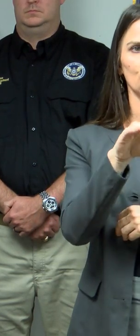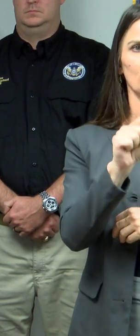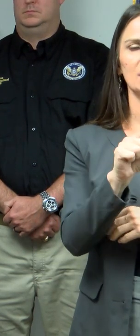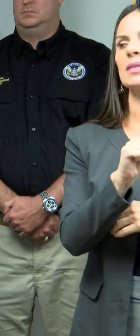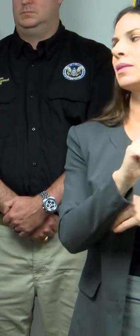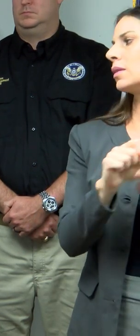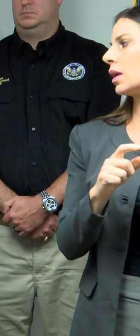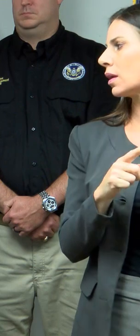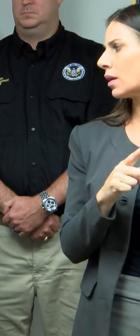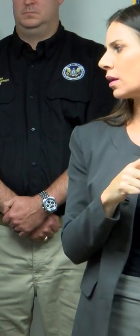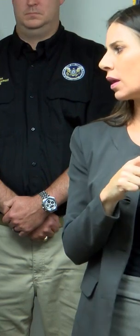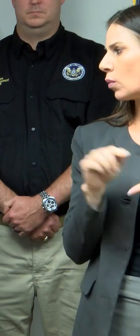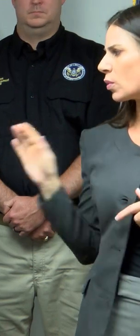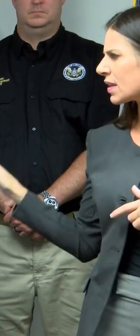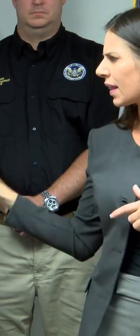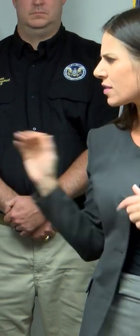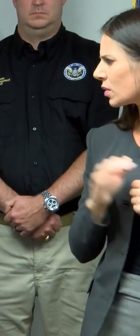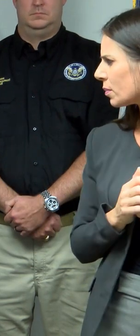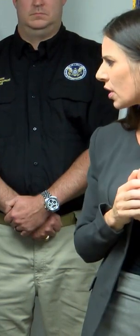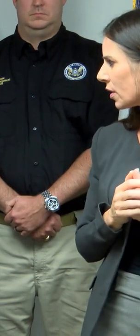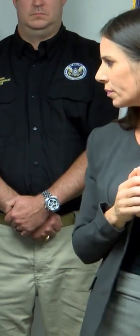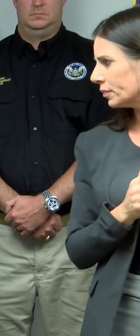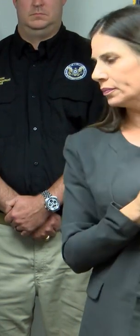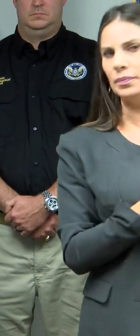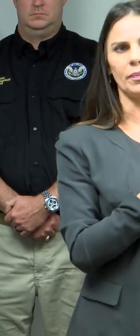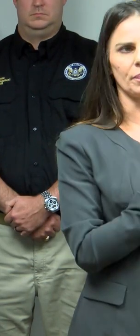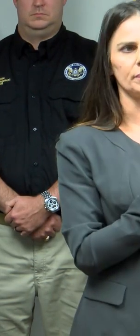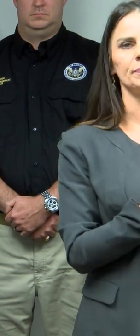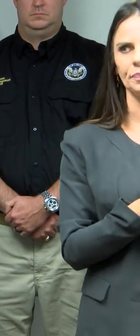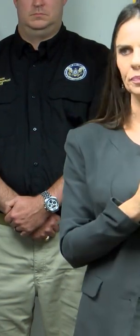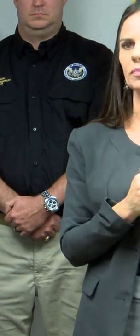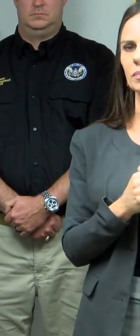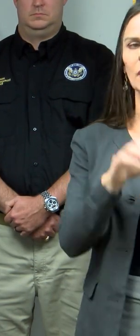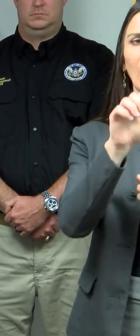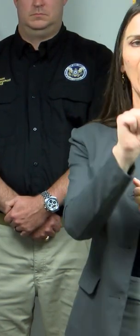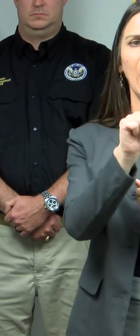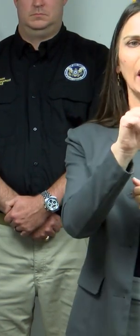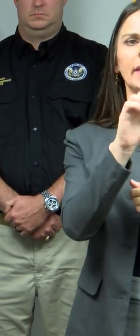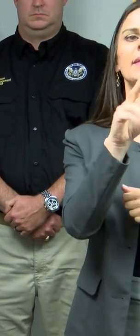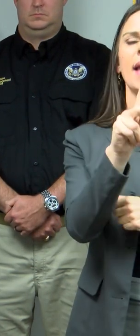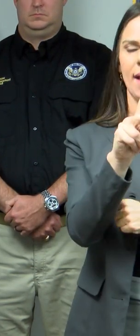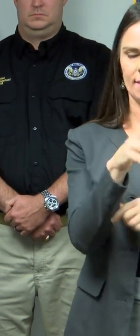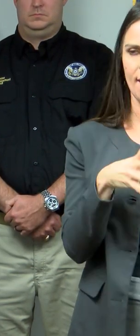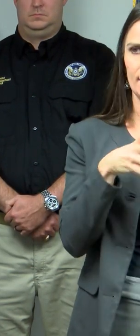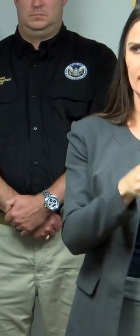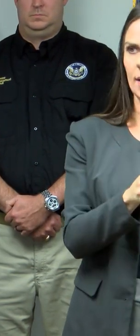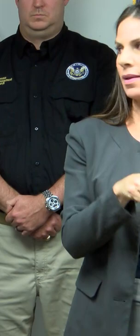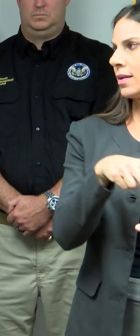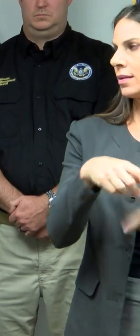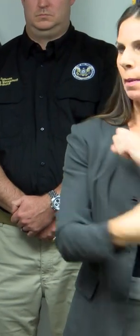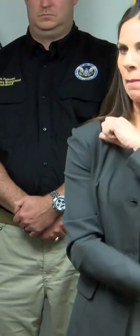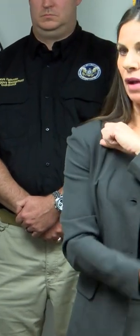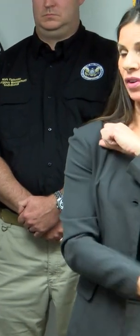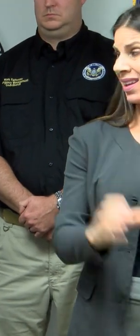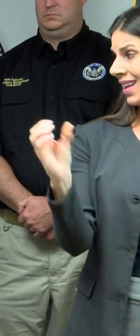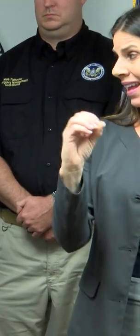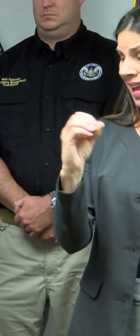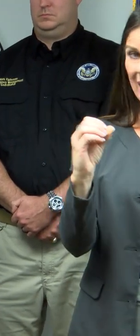also available. What was that last one? I'm sorry. Any shelters open? Attack Poverty. No shelters.